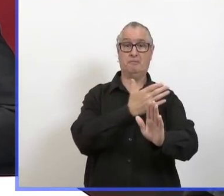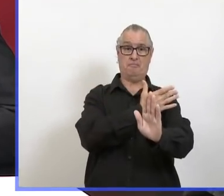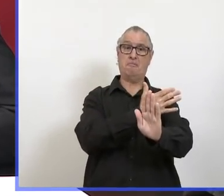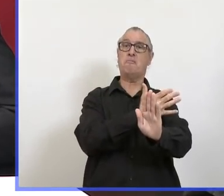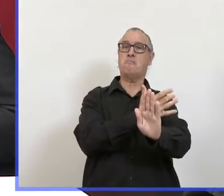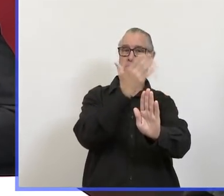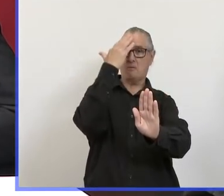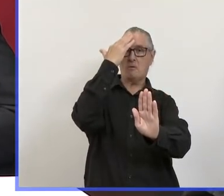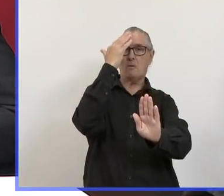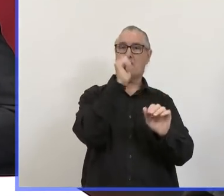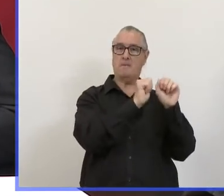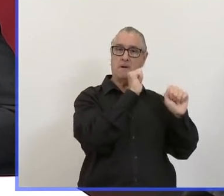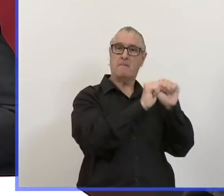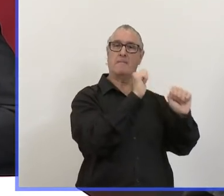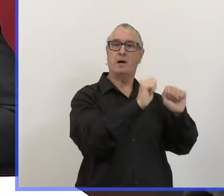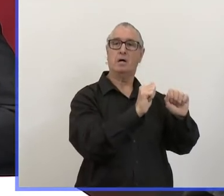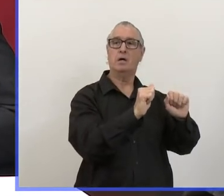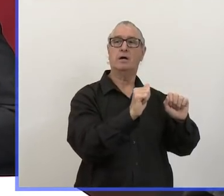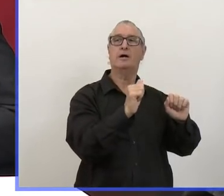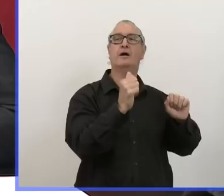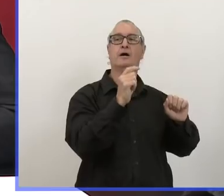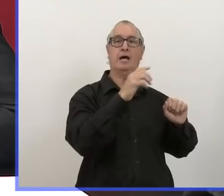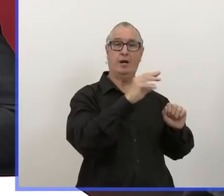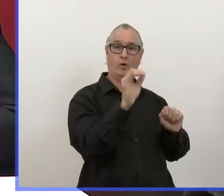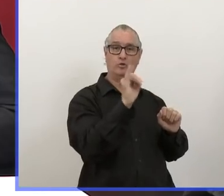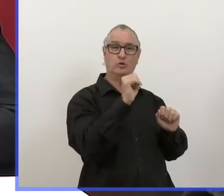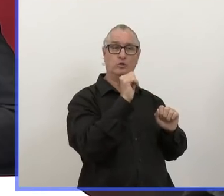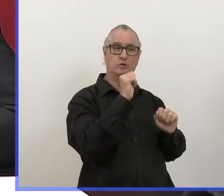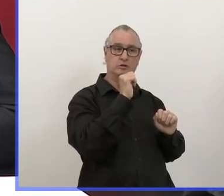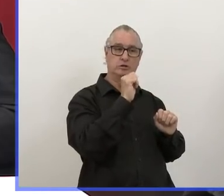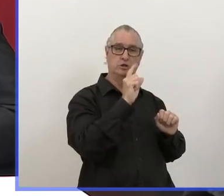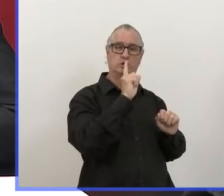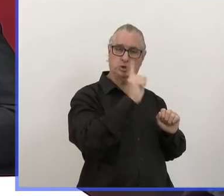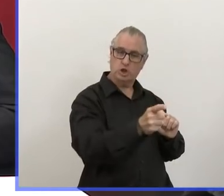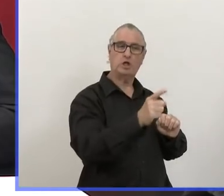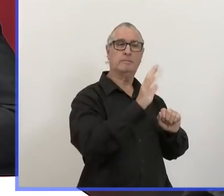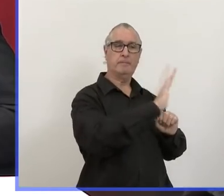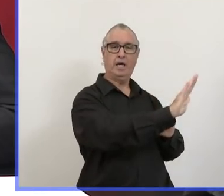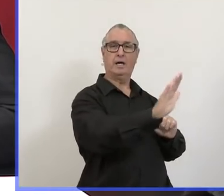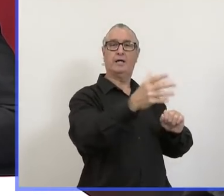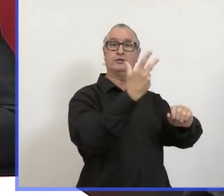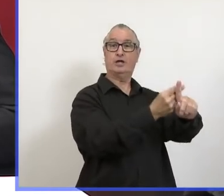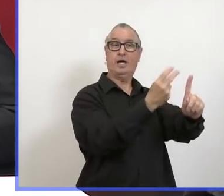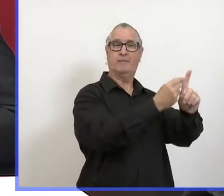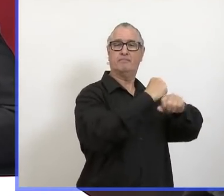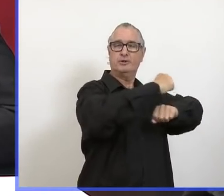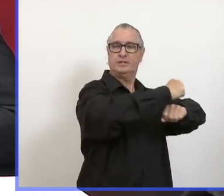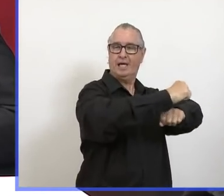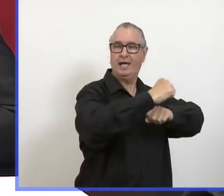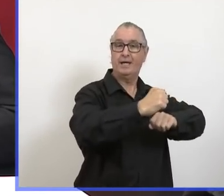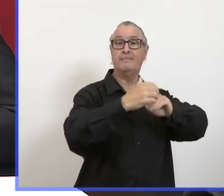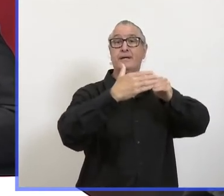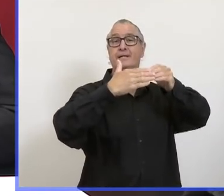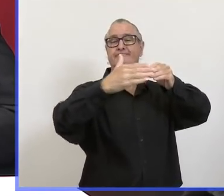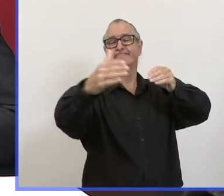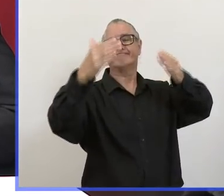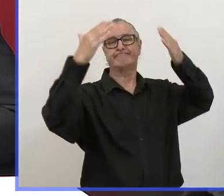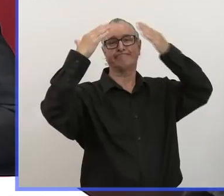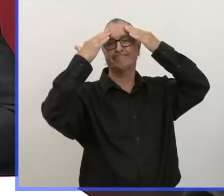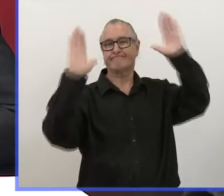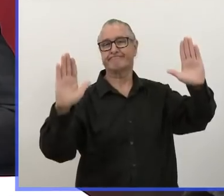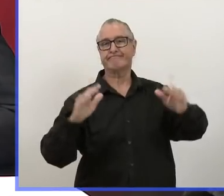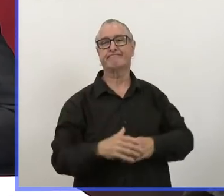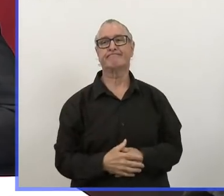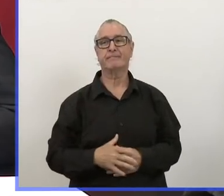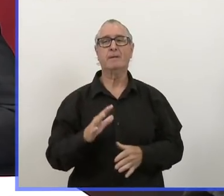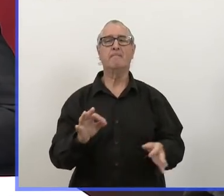doses and what percent of the population is required to get immunized. But as Manitobans, if we do our part, if everyone who is able to go get